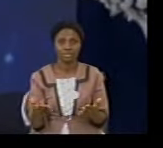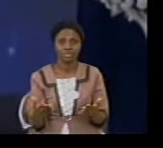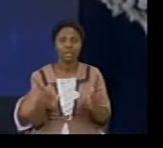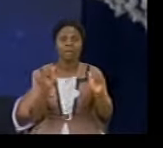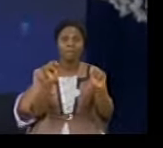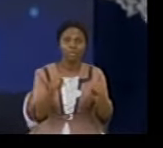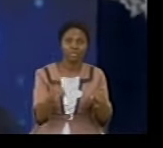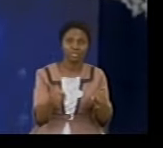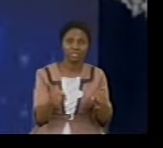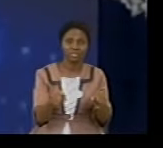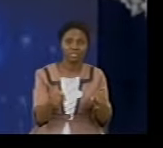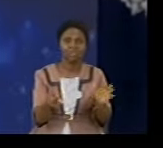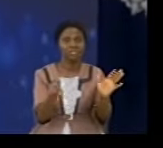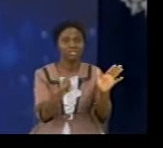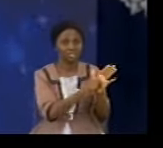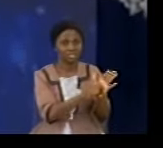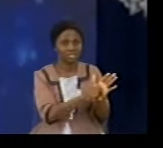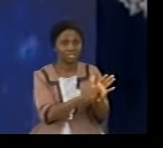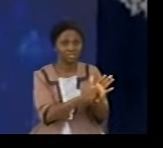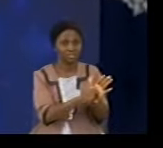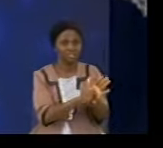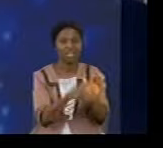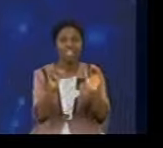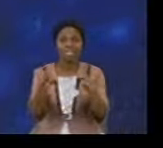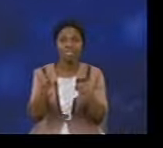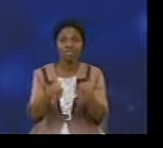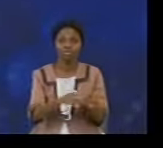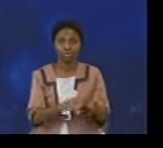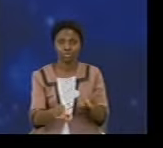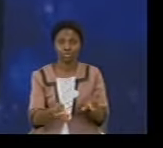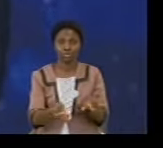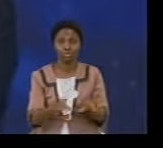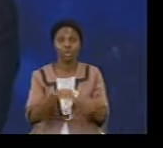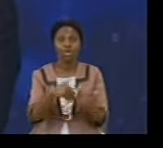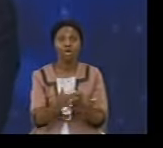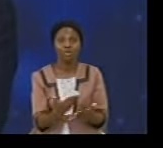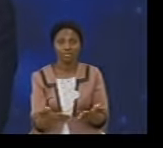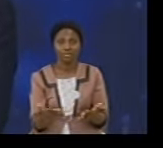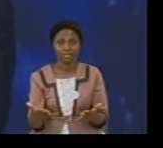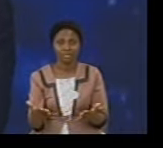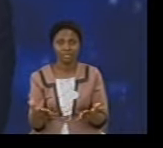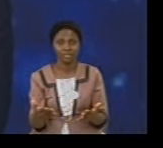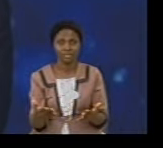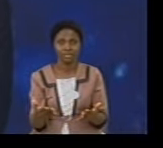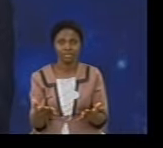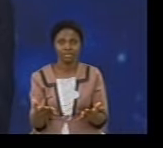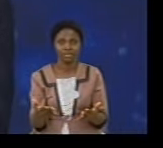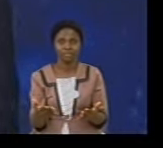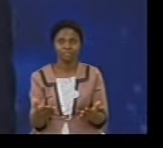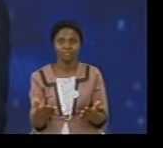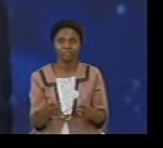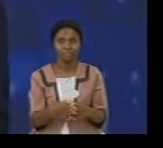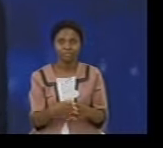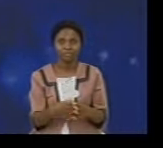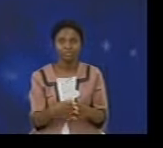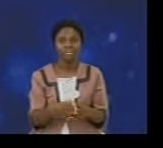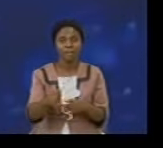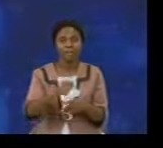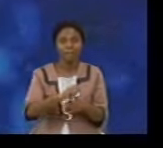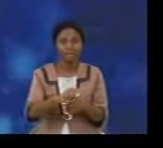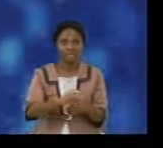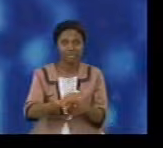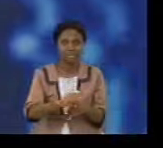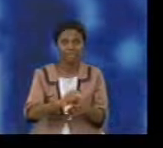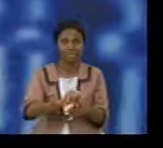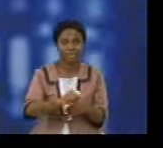positive, negative. Able to do all things, prophetic, practical.